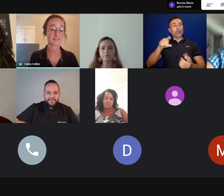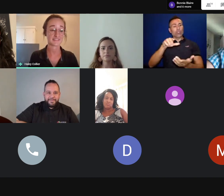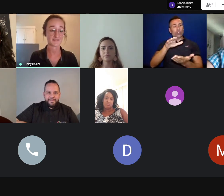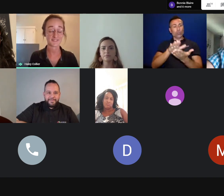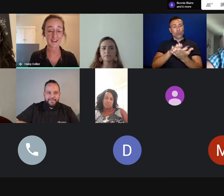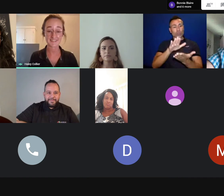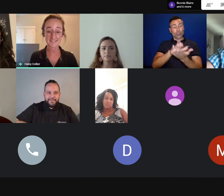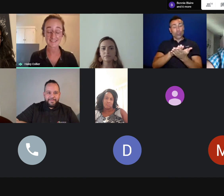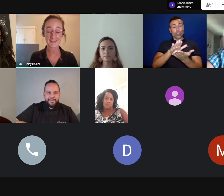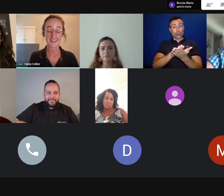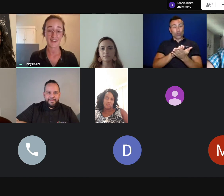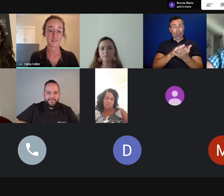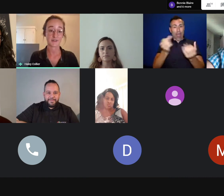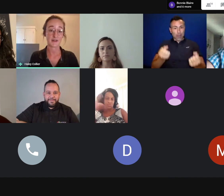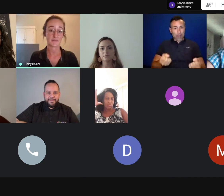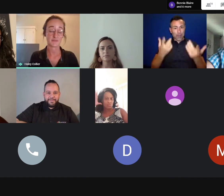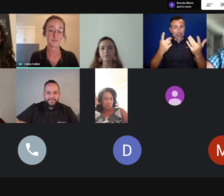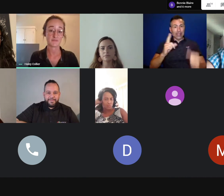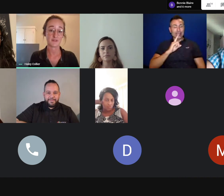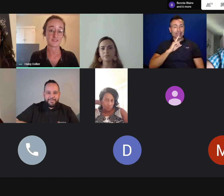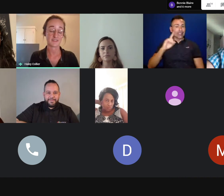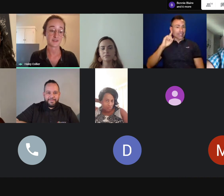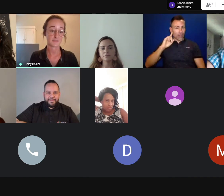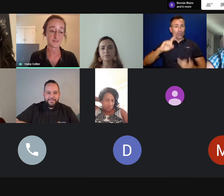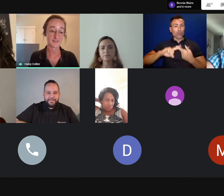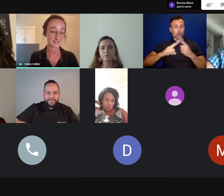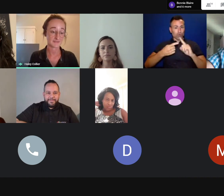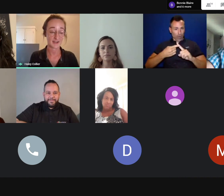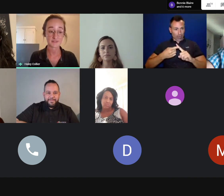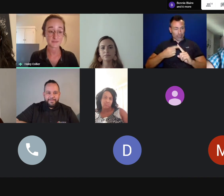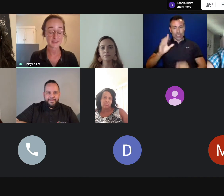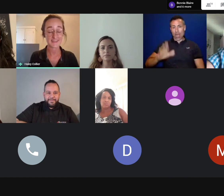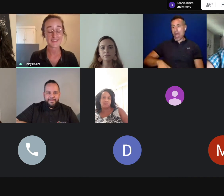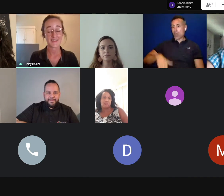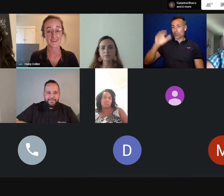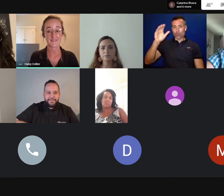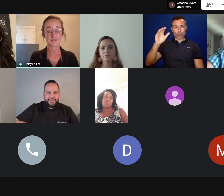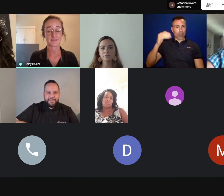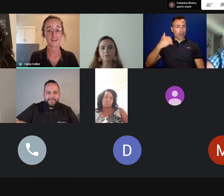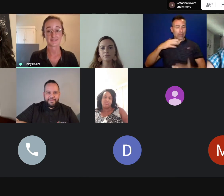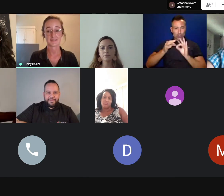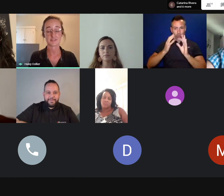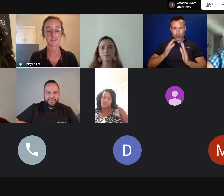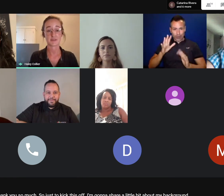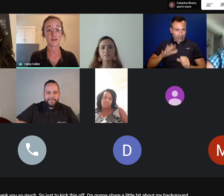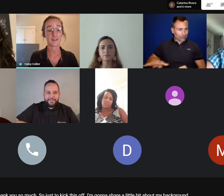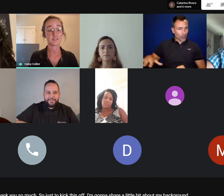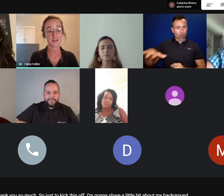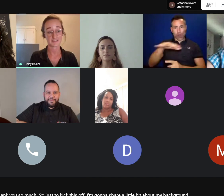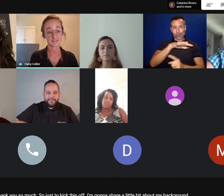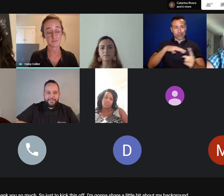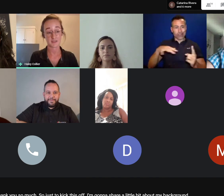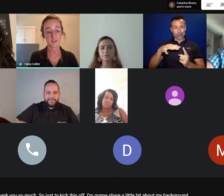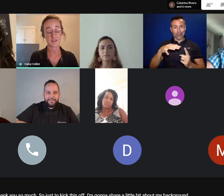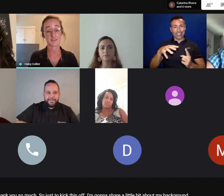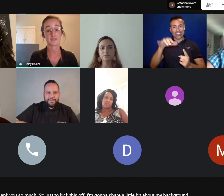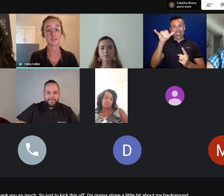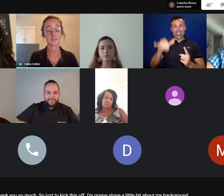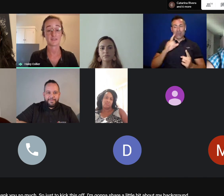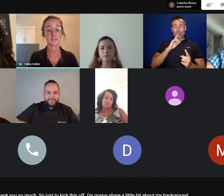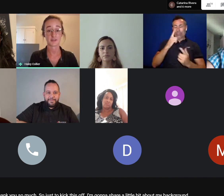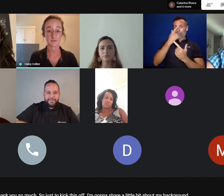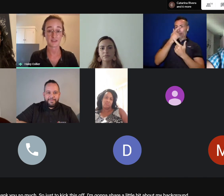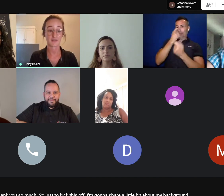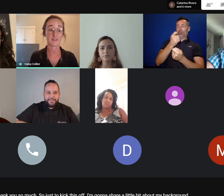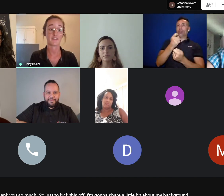had several deaf friends. I grew up with interpreters around me. So that's essentially what interested me